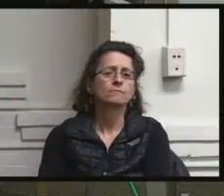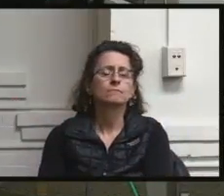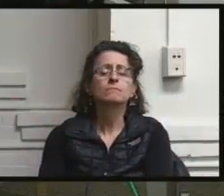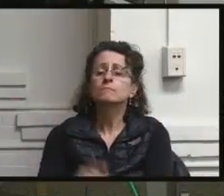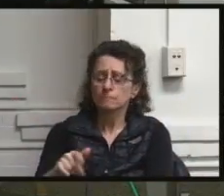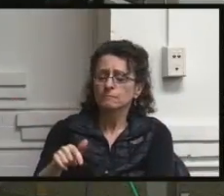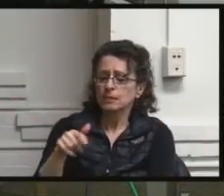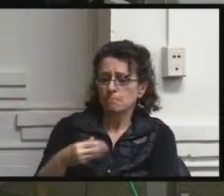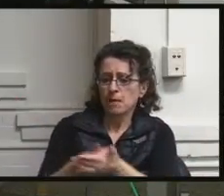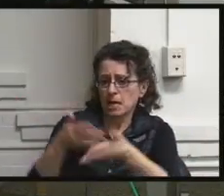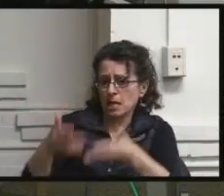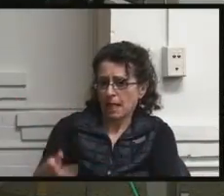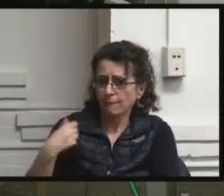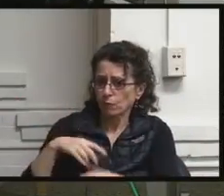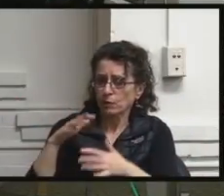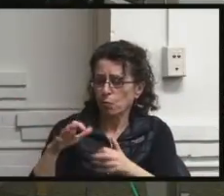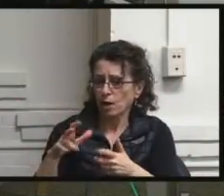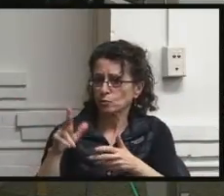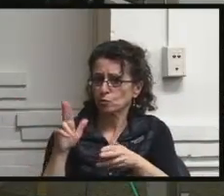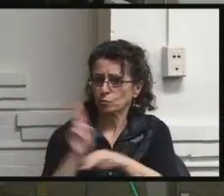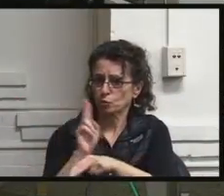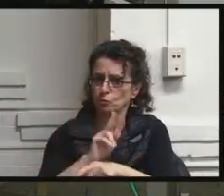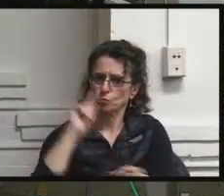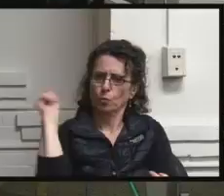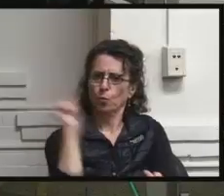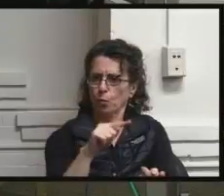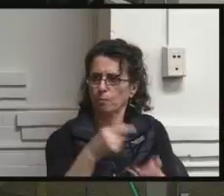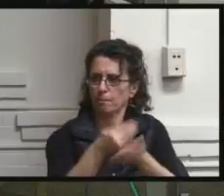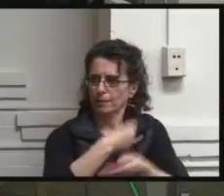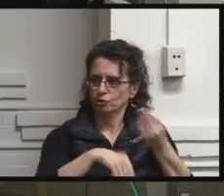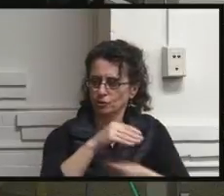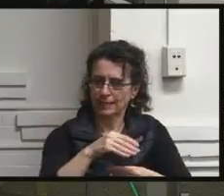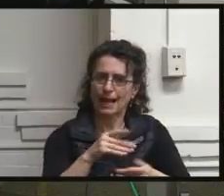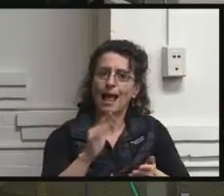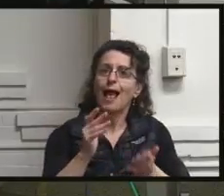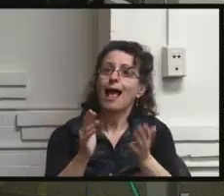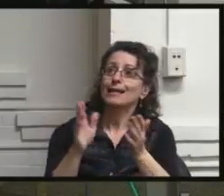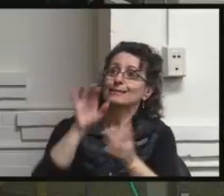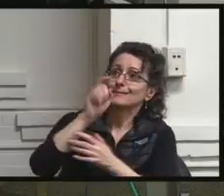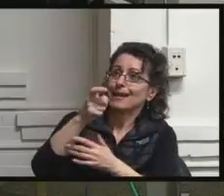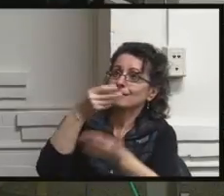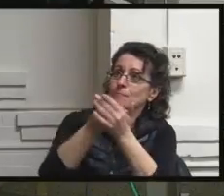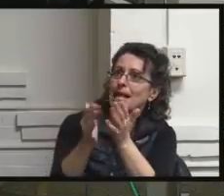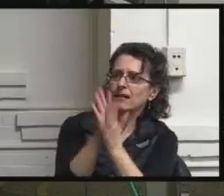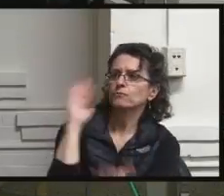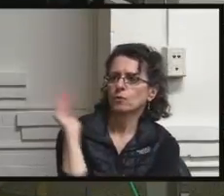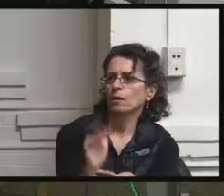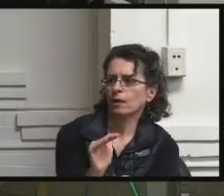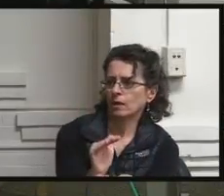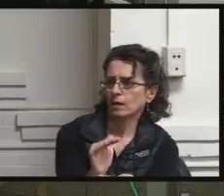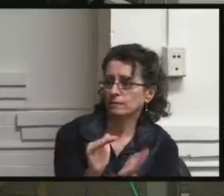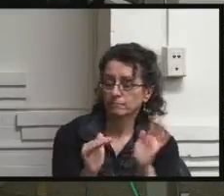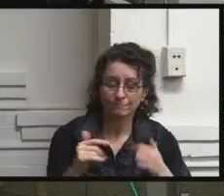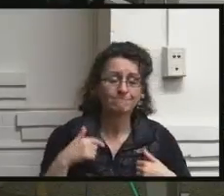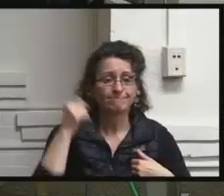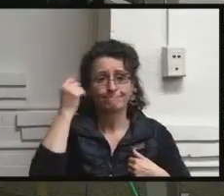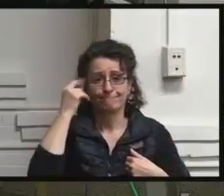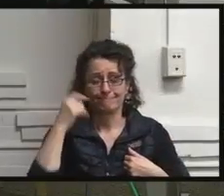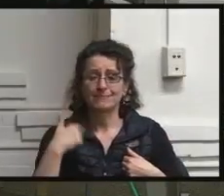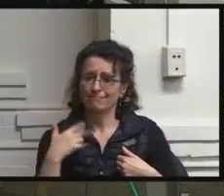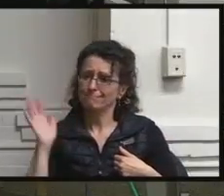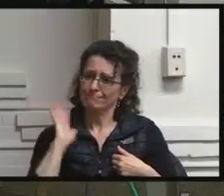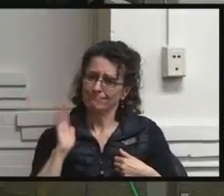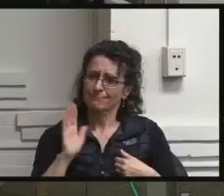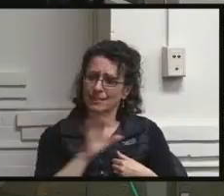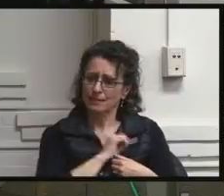this surplus here. Now, there have been times, I can tell you as being a select board member and a town meeting member, where